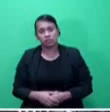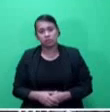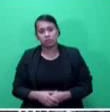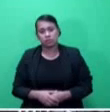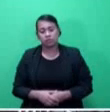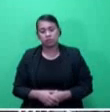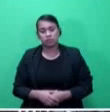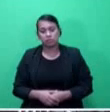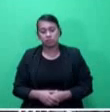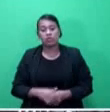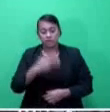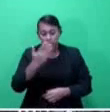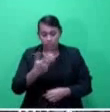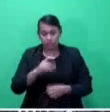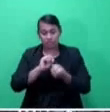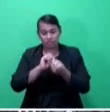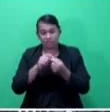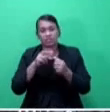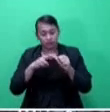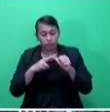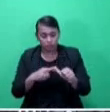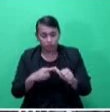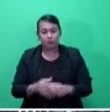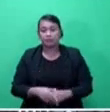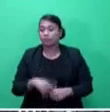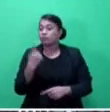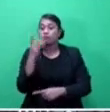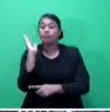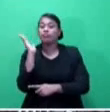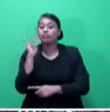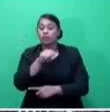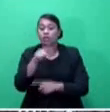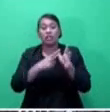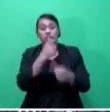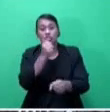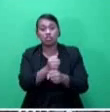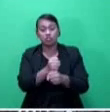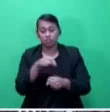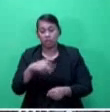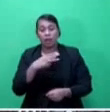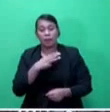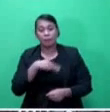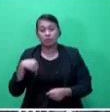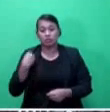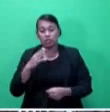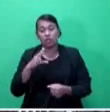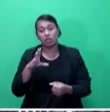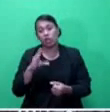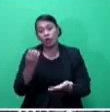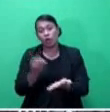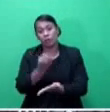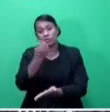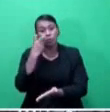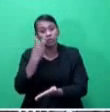COVID-19 response presented by the Honourable AG and Minister for Economy. These are trying times for our nation. Now more than ever